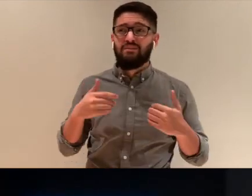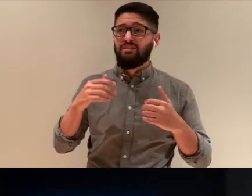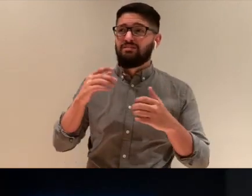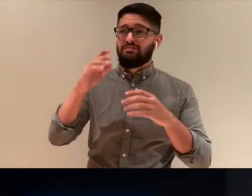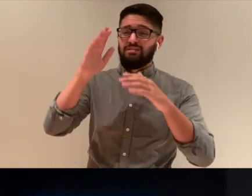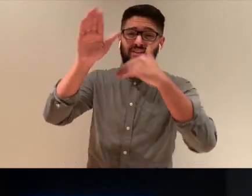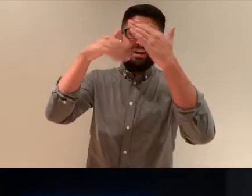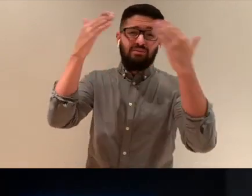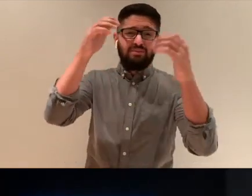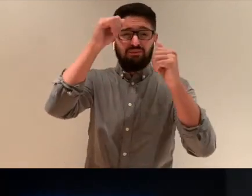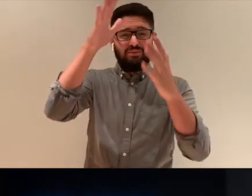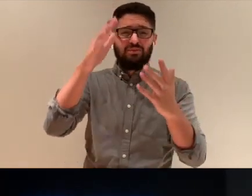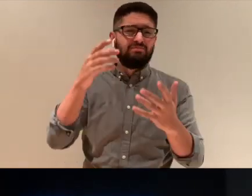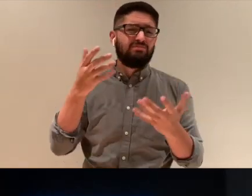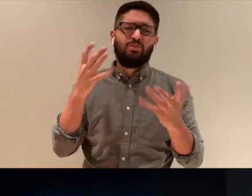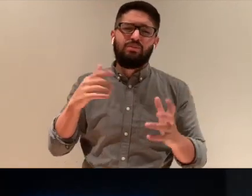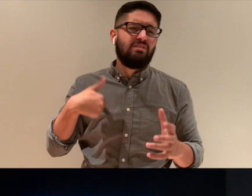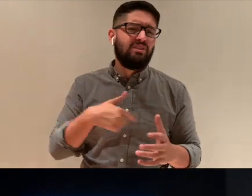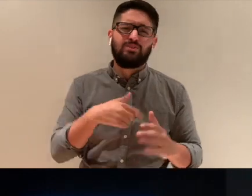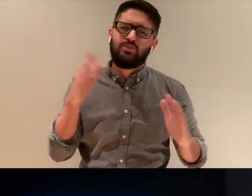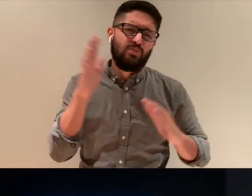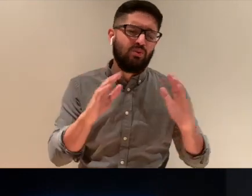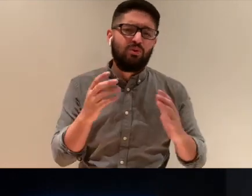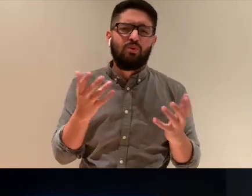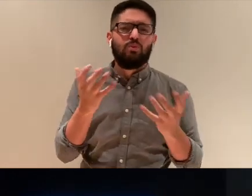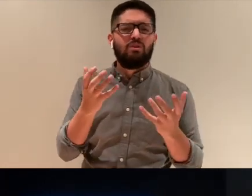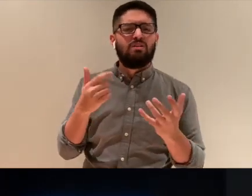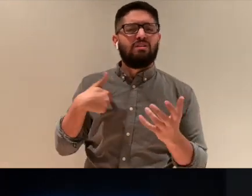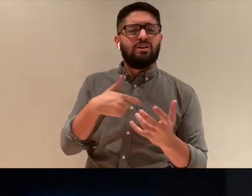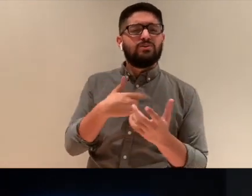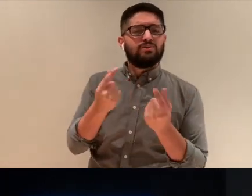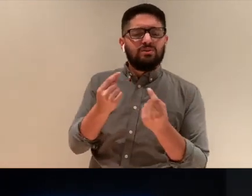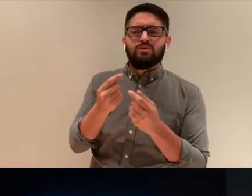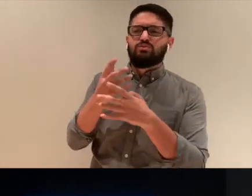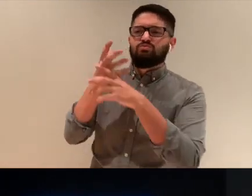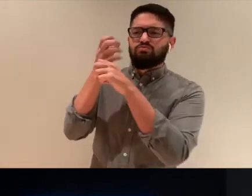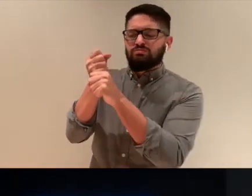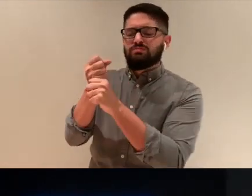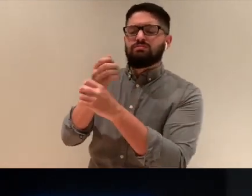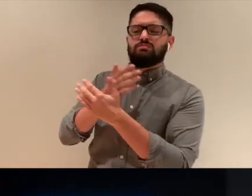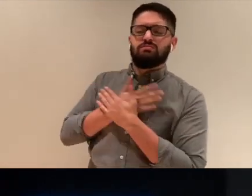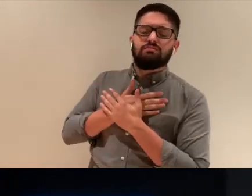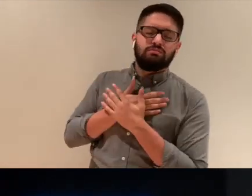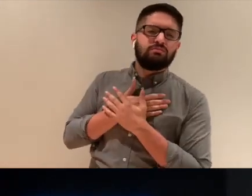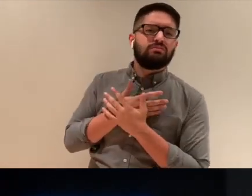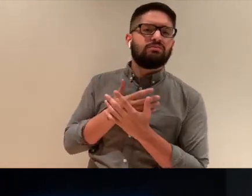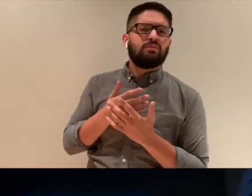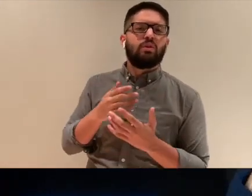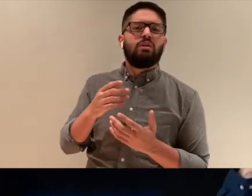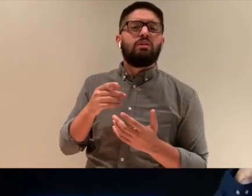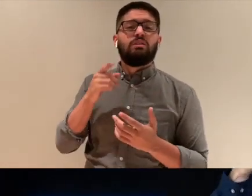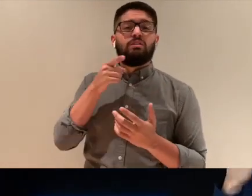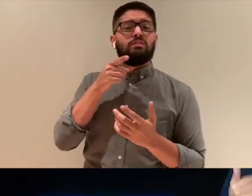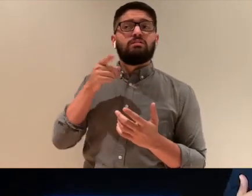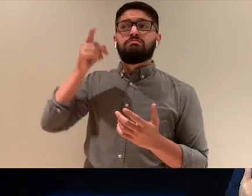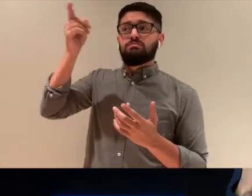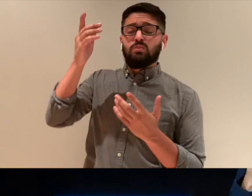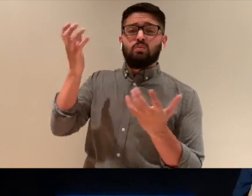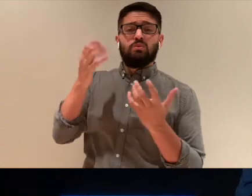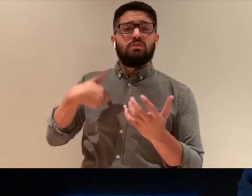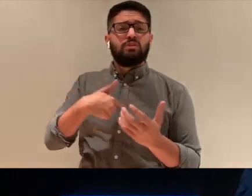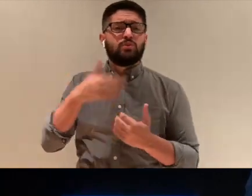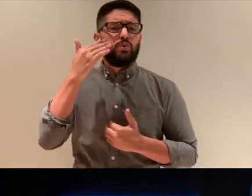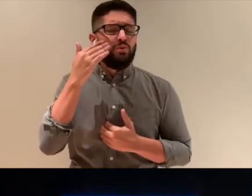we have a Heavenly Father who does not want us to worry. He wants us to rest in him, and he wants us to know that he's aware